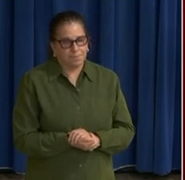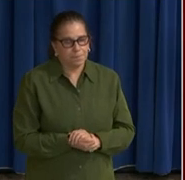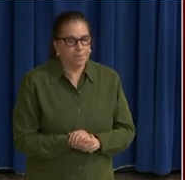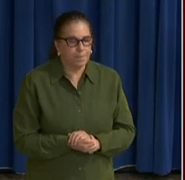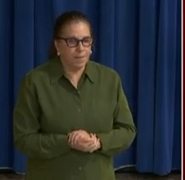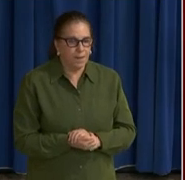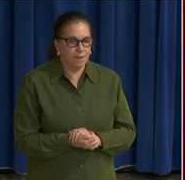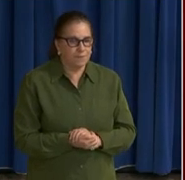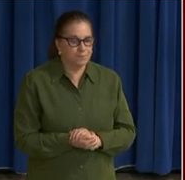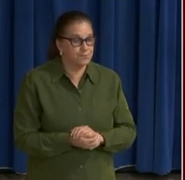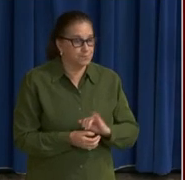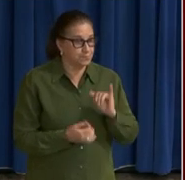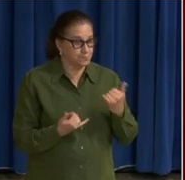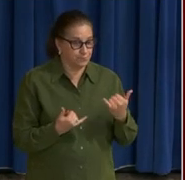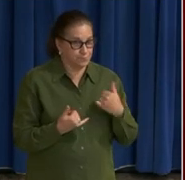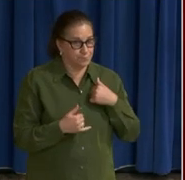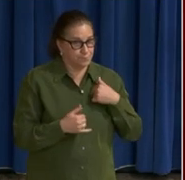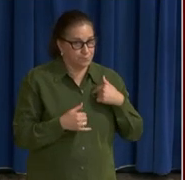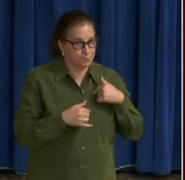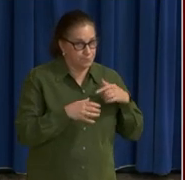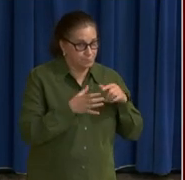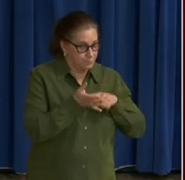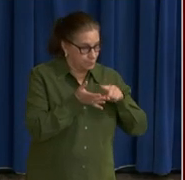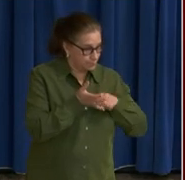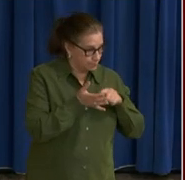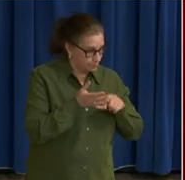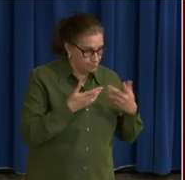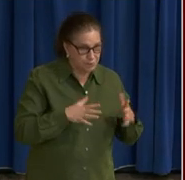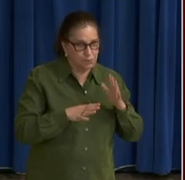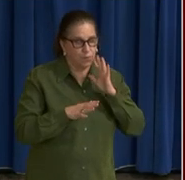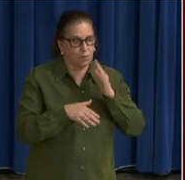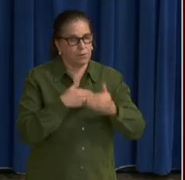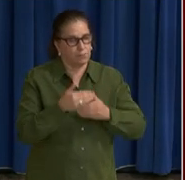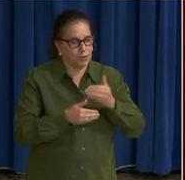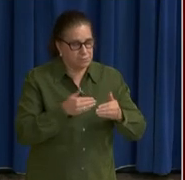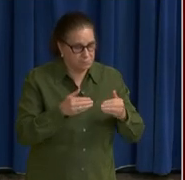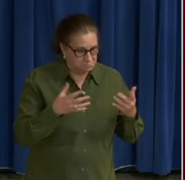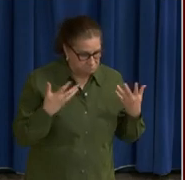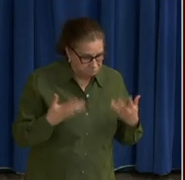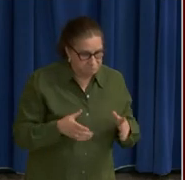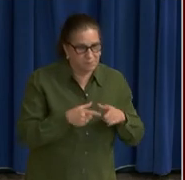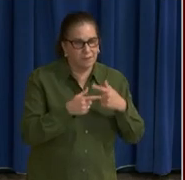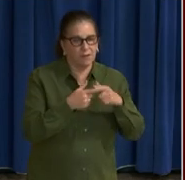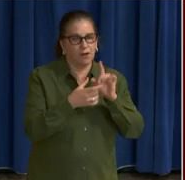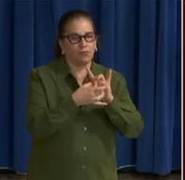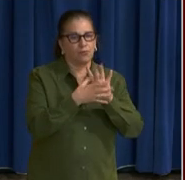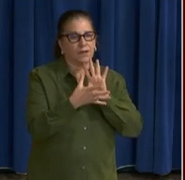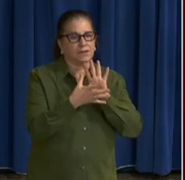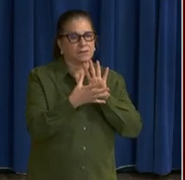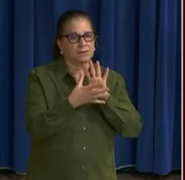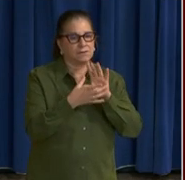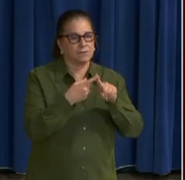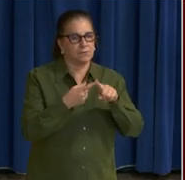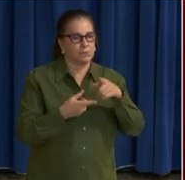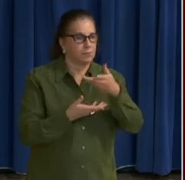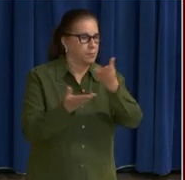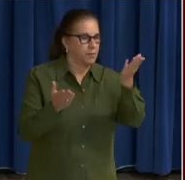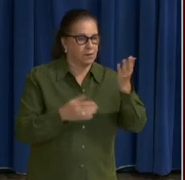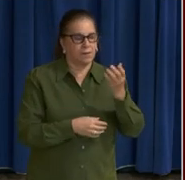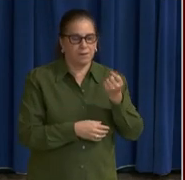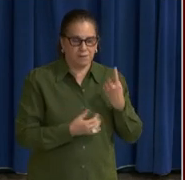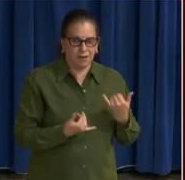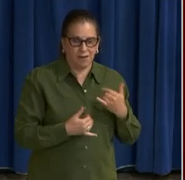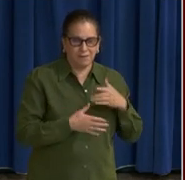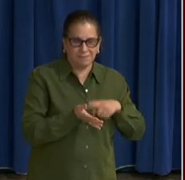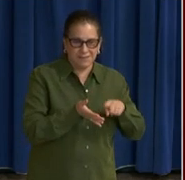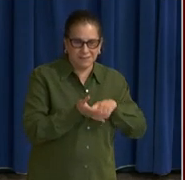video, and I had folks working overnight to ensure that we got it out. And one of the reasons that we put it out as quickly as we did is because there's a